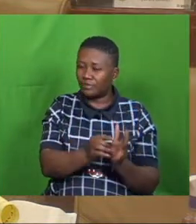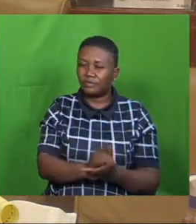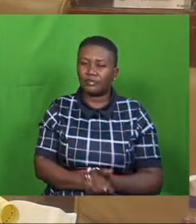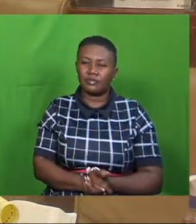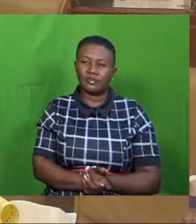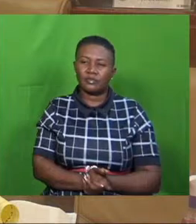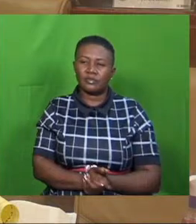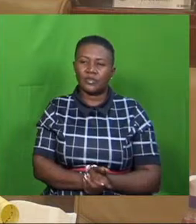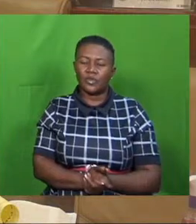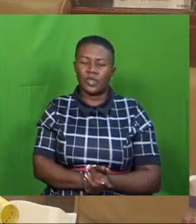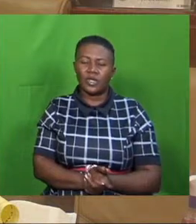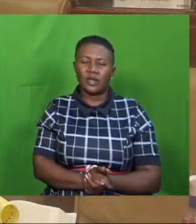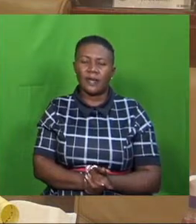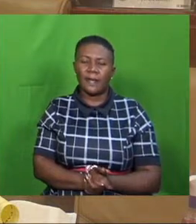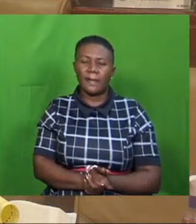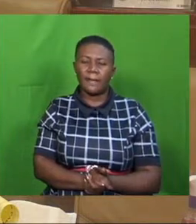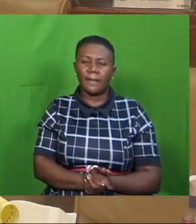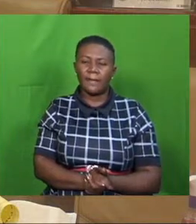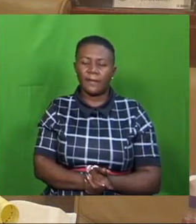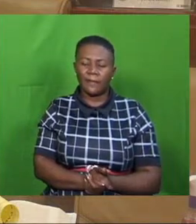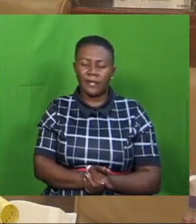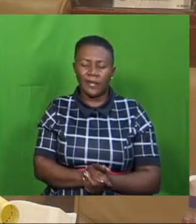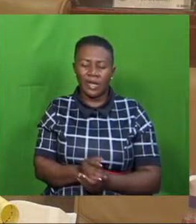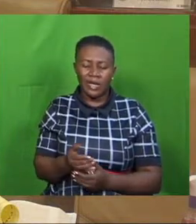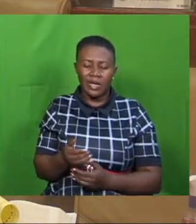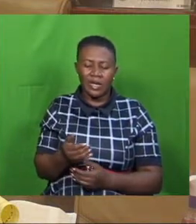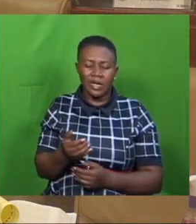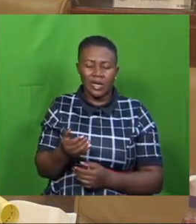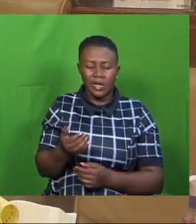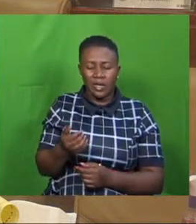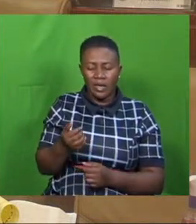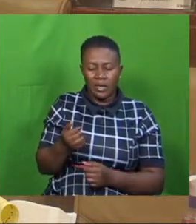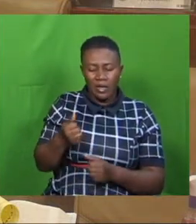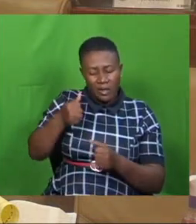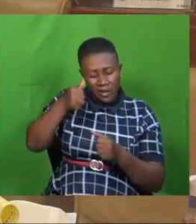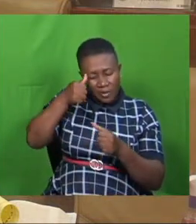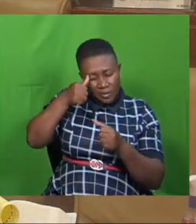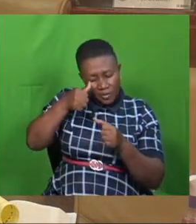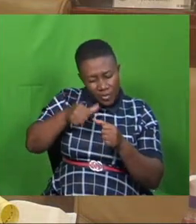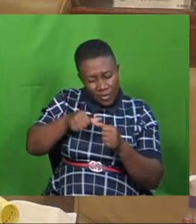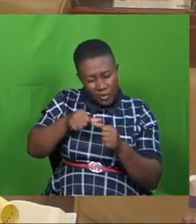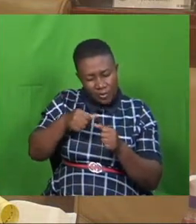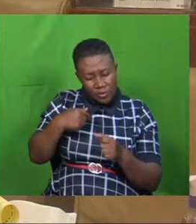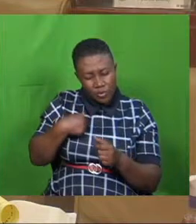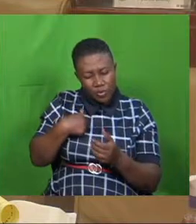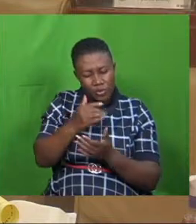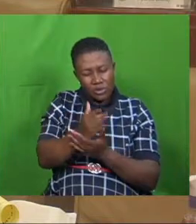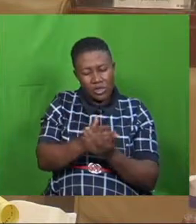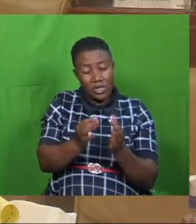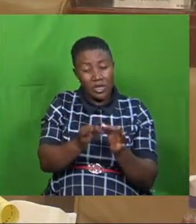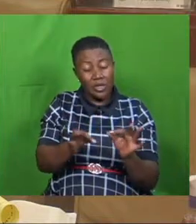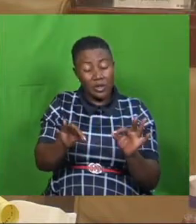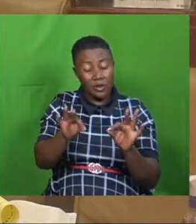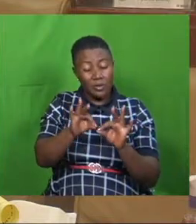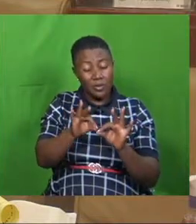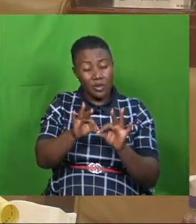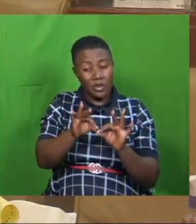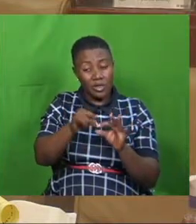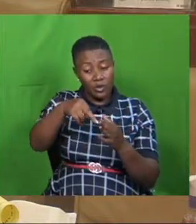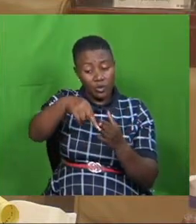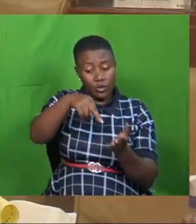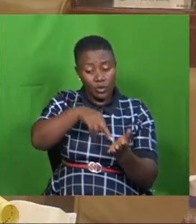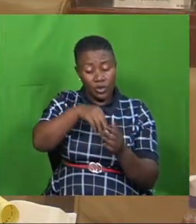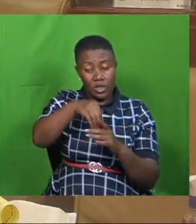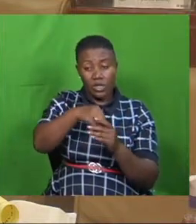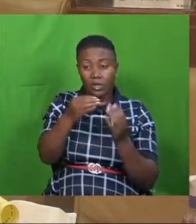points me to a very important mandate of the bank, and this may be found at